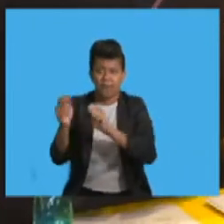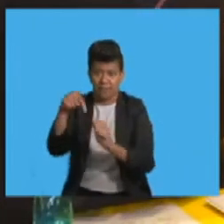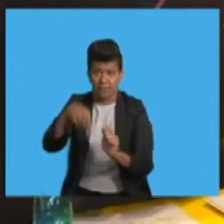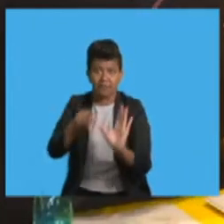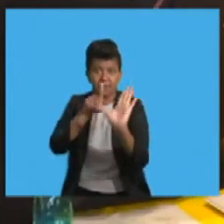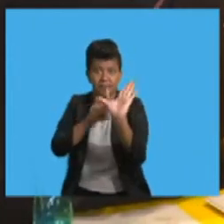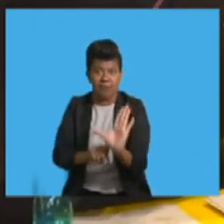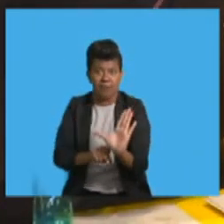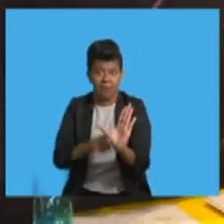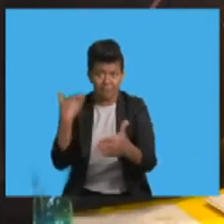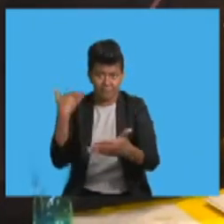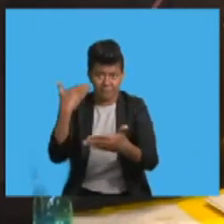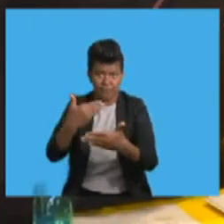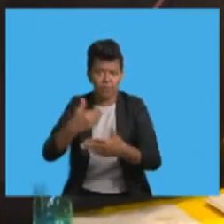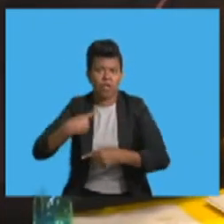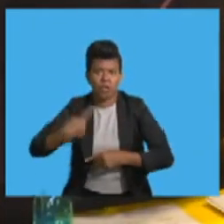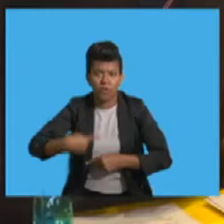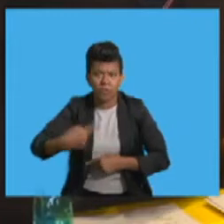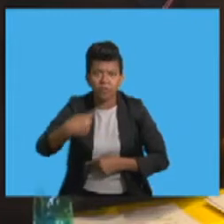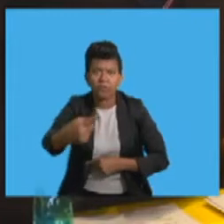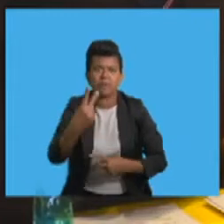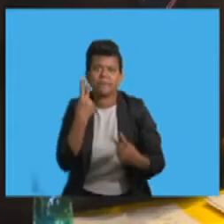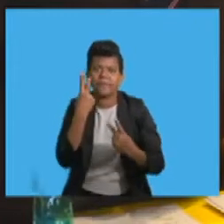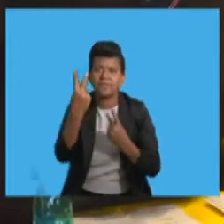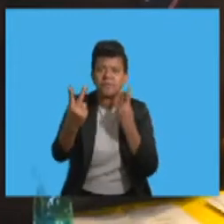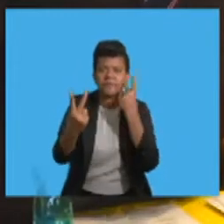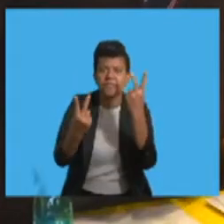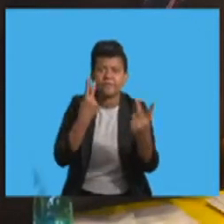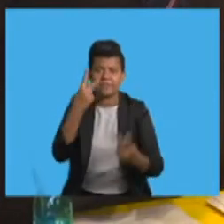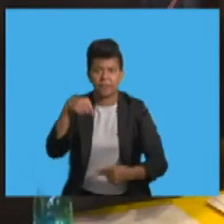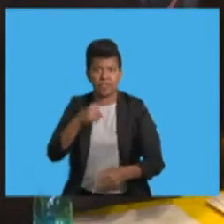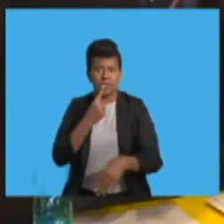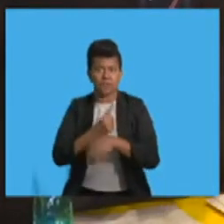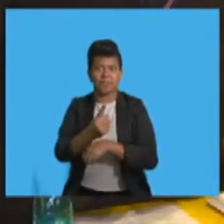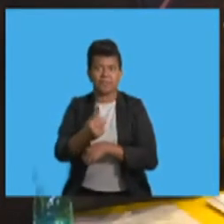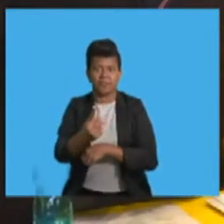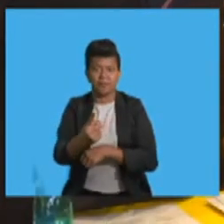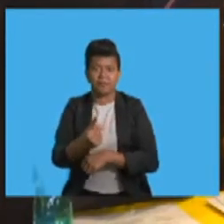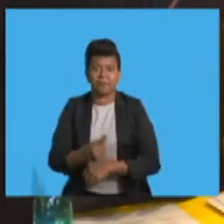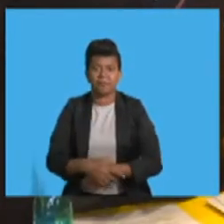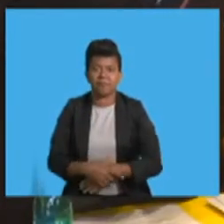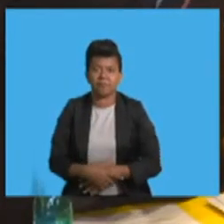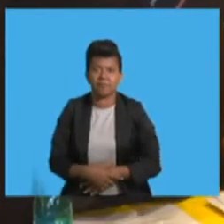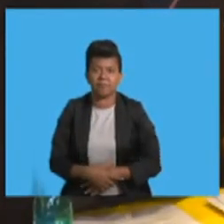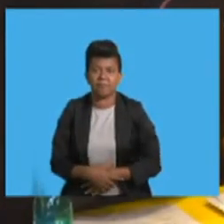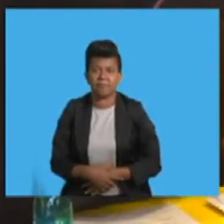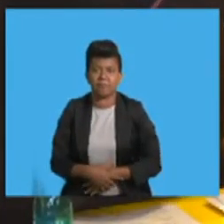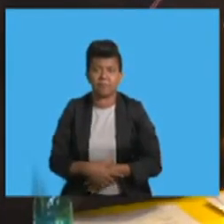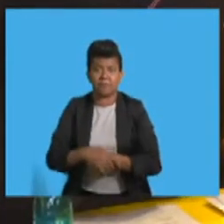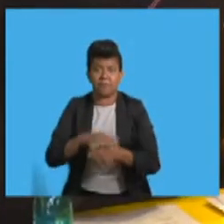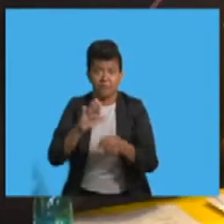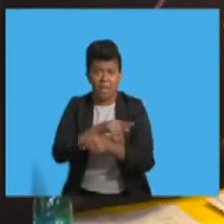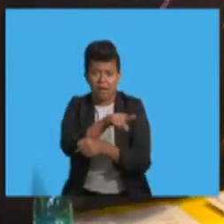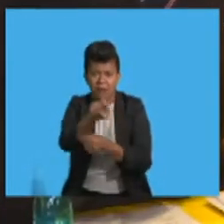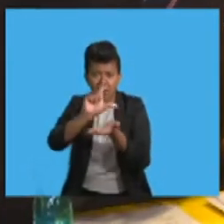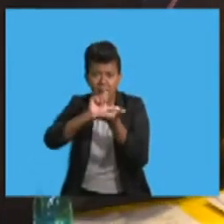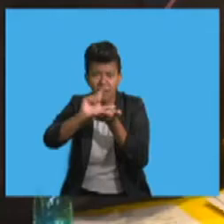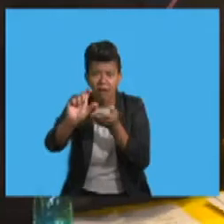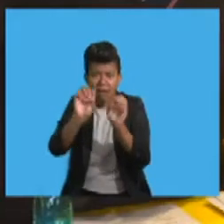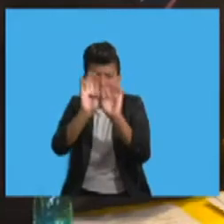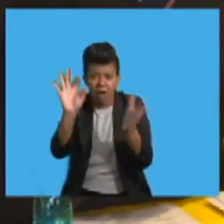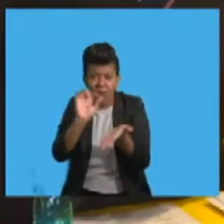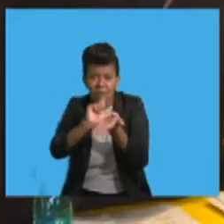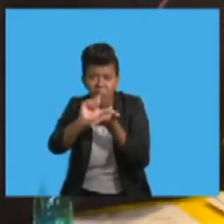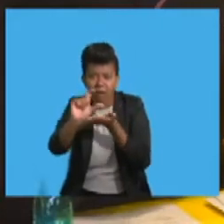with this visit next week, Honourable Speaker, I have made this message very clear to the